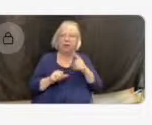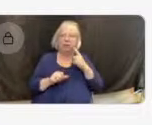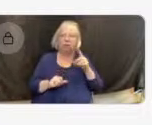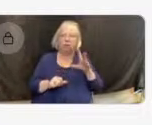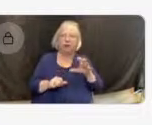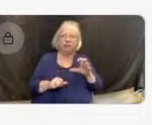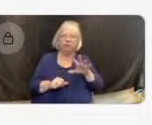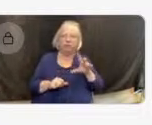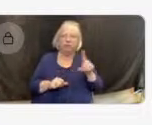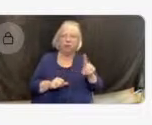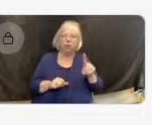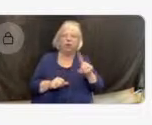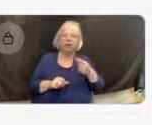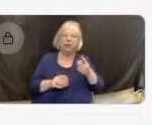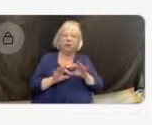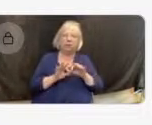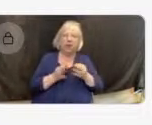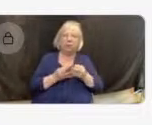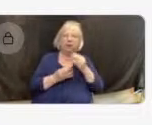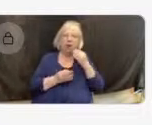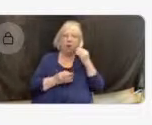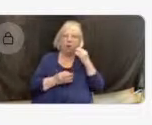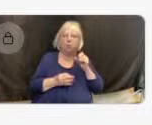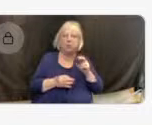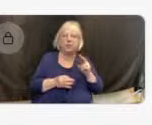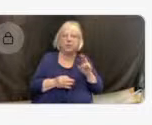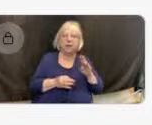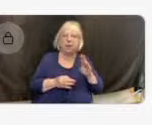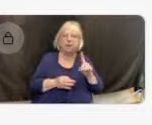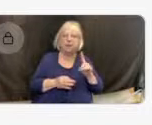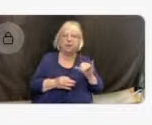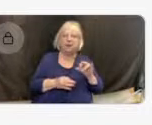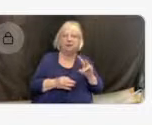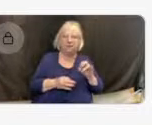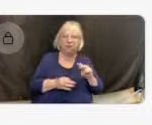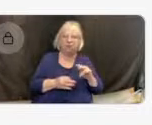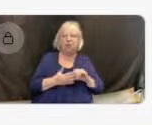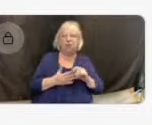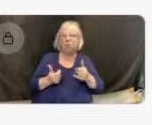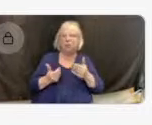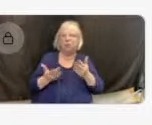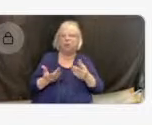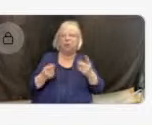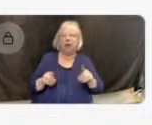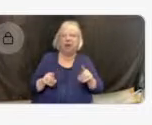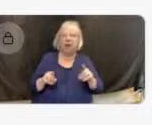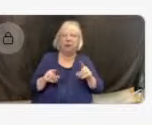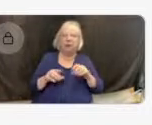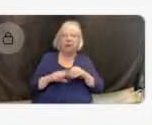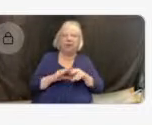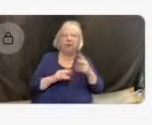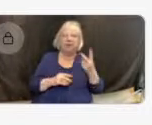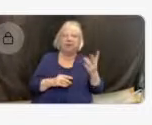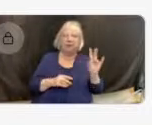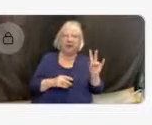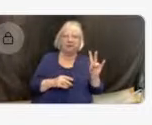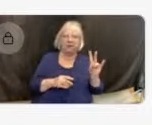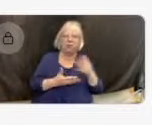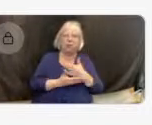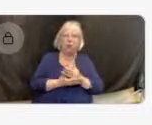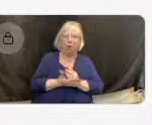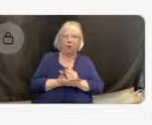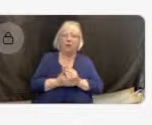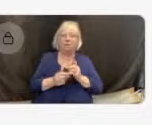single family subdivision. That was proposed to be done in 7 phases, of which the